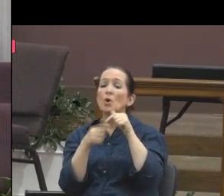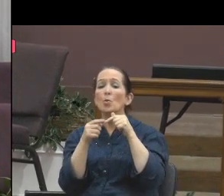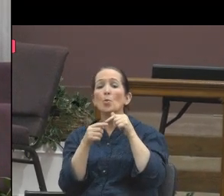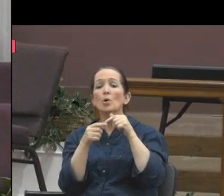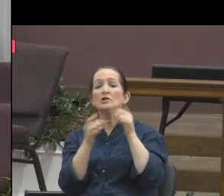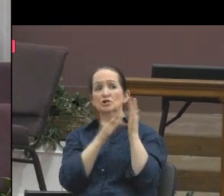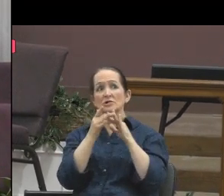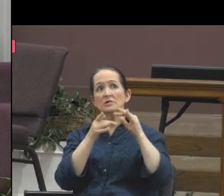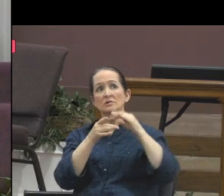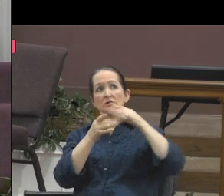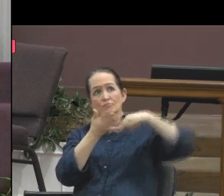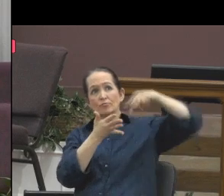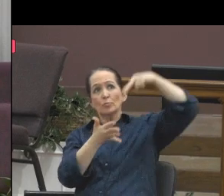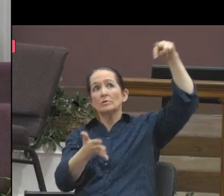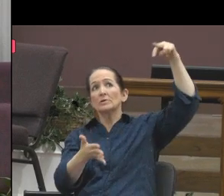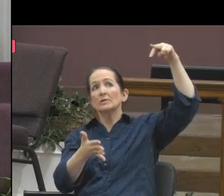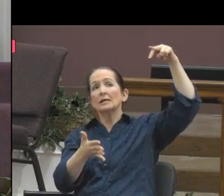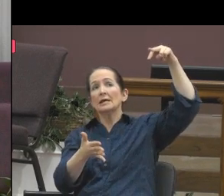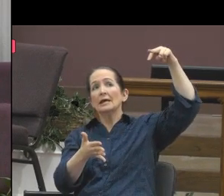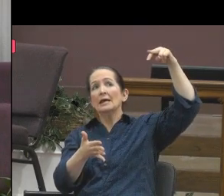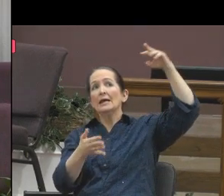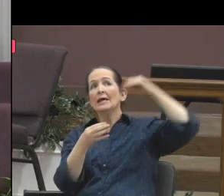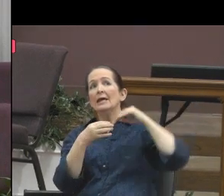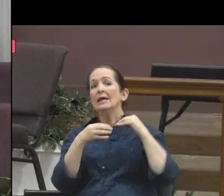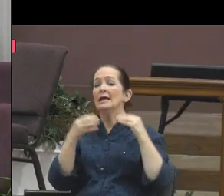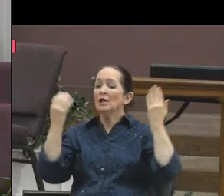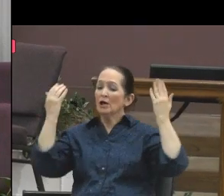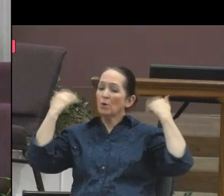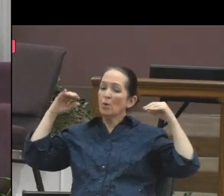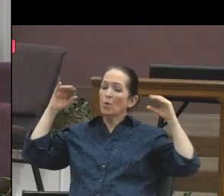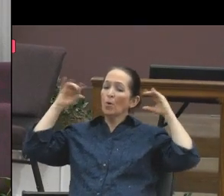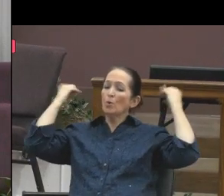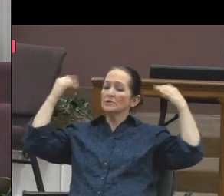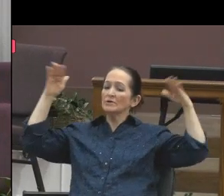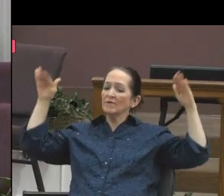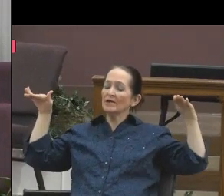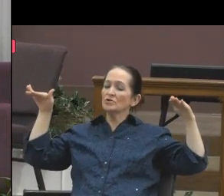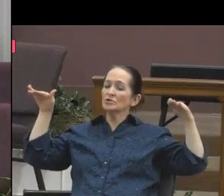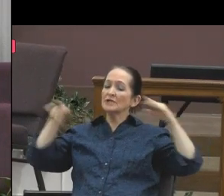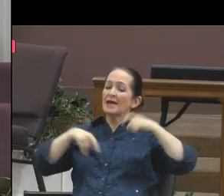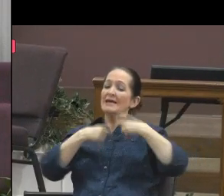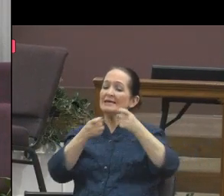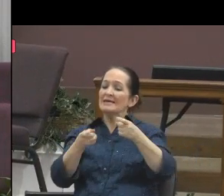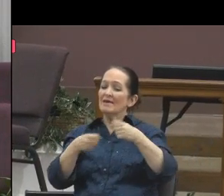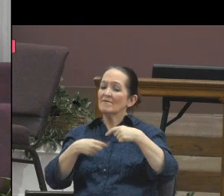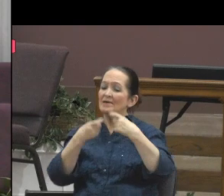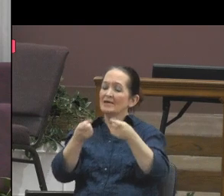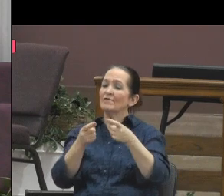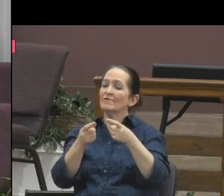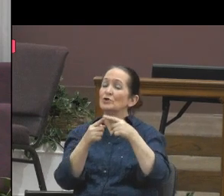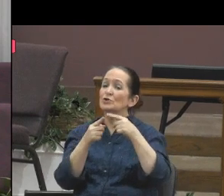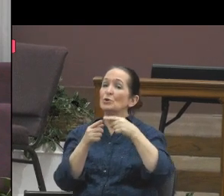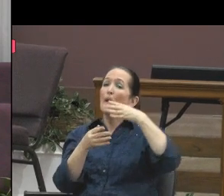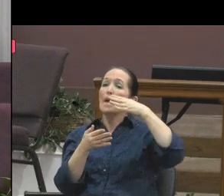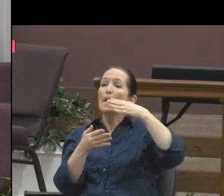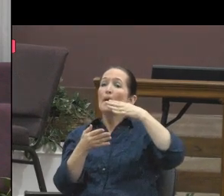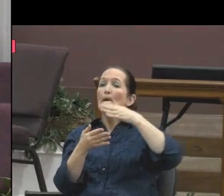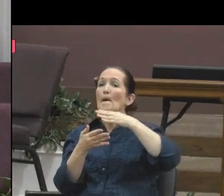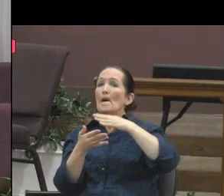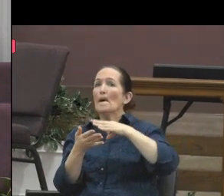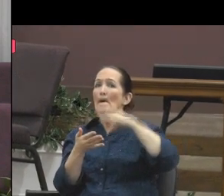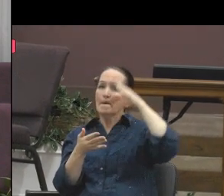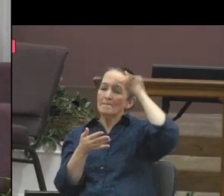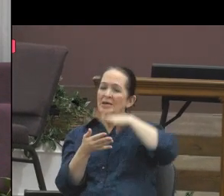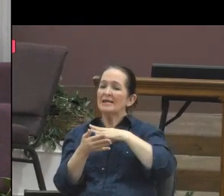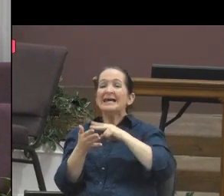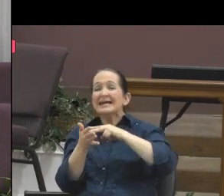on high, He led captive a host of captives, and He gave gifts to men." Now this expression, "He ascended," what does it mean except that He